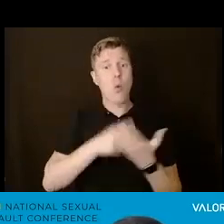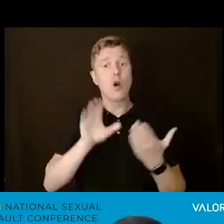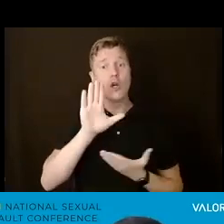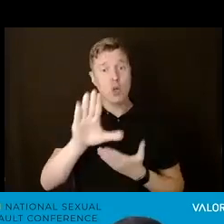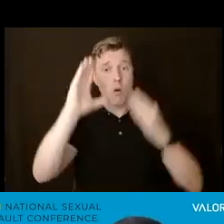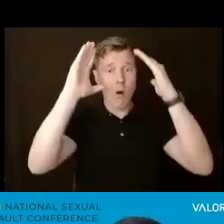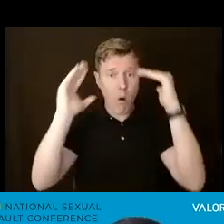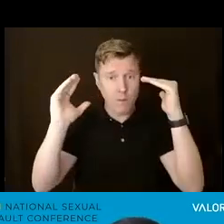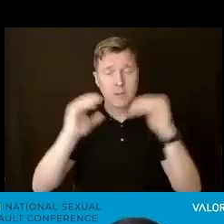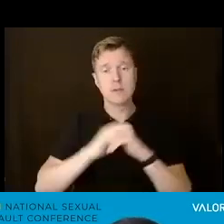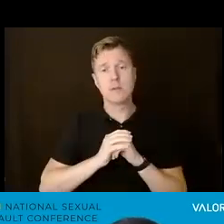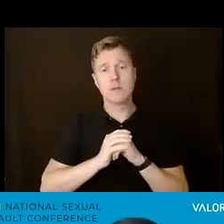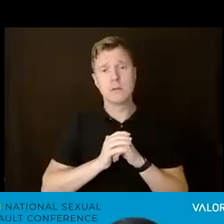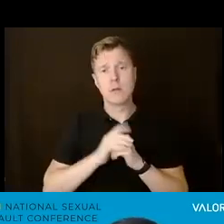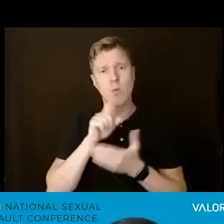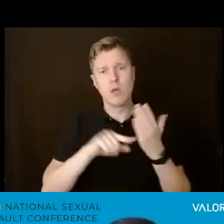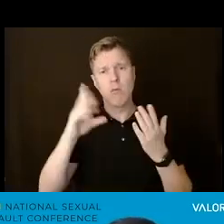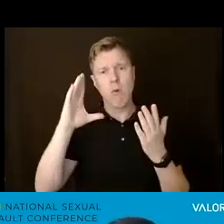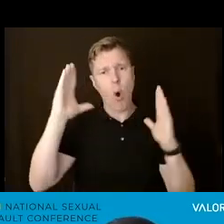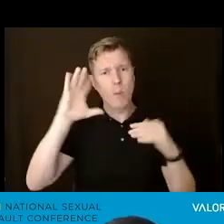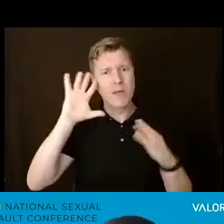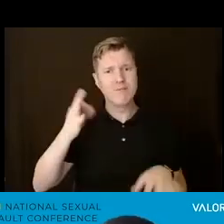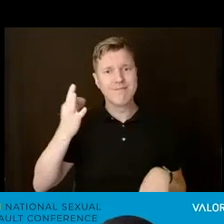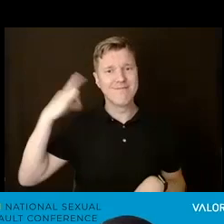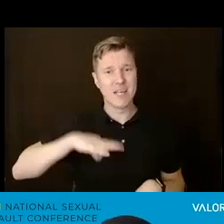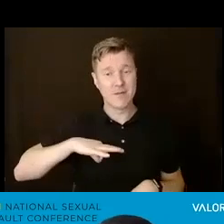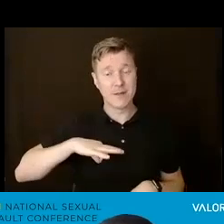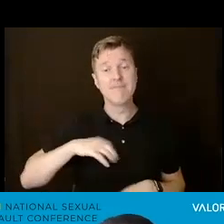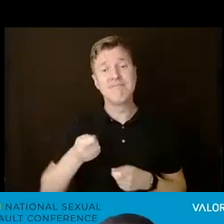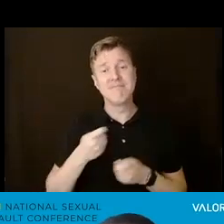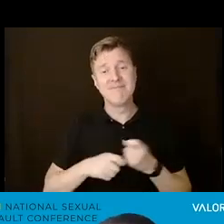and yeah, what are you hoping to take away?